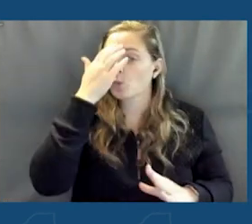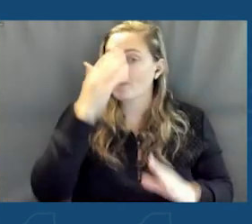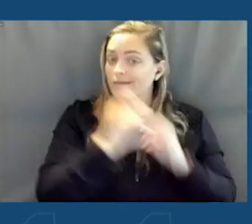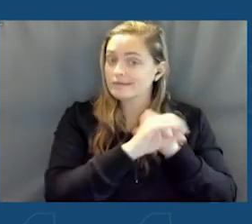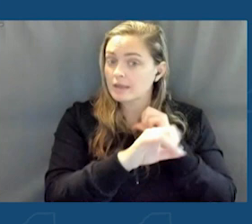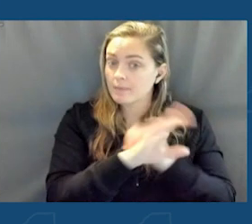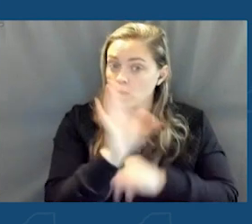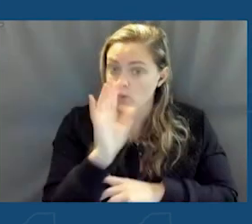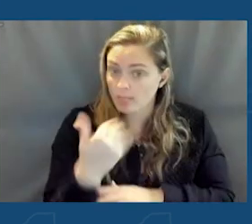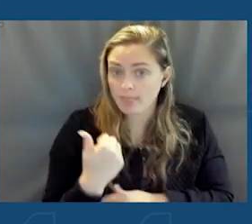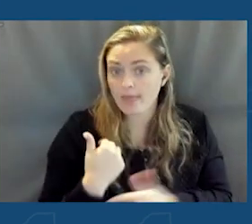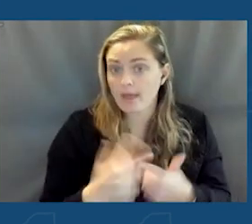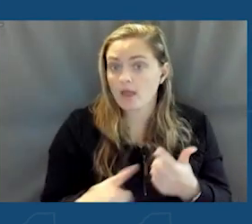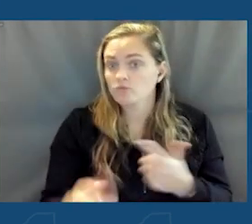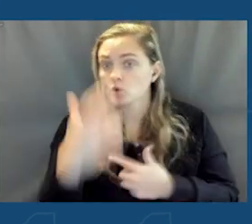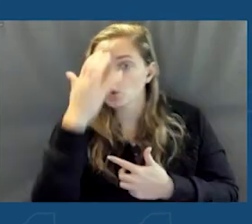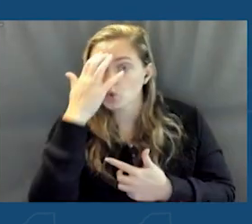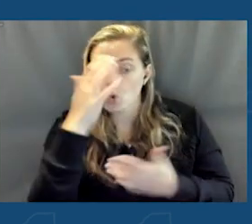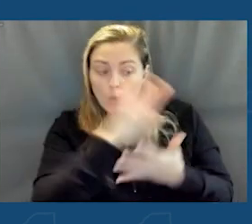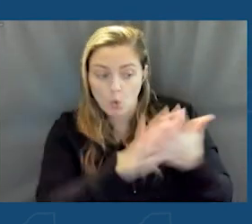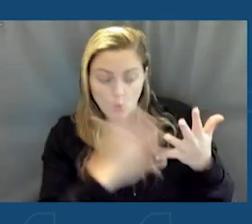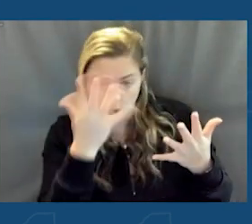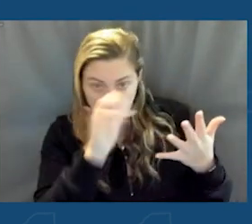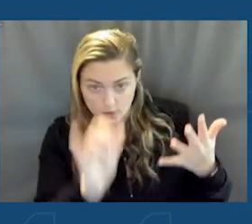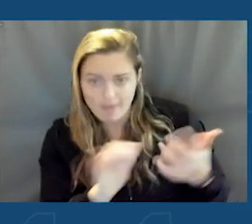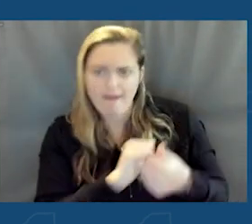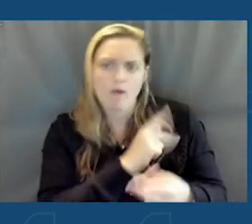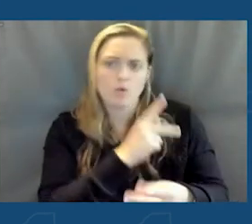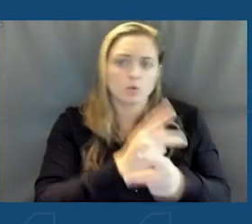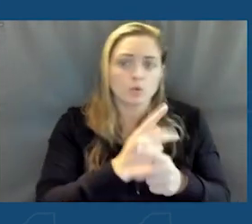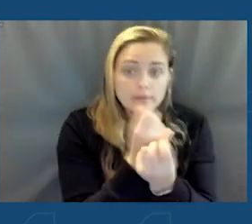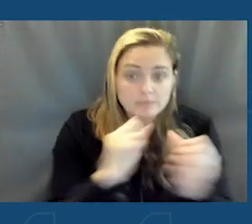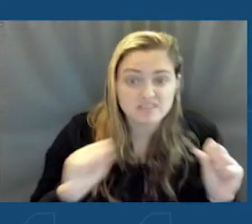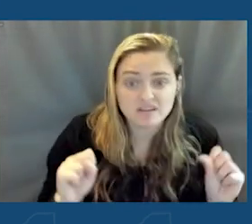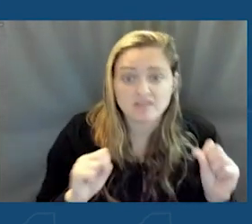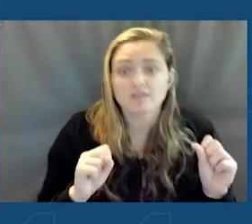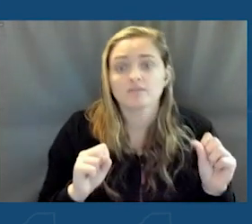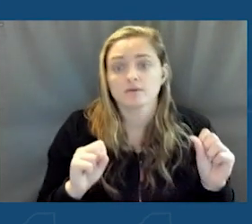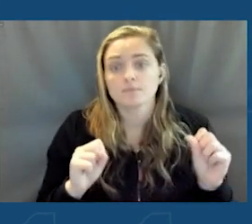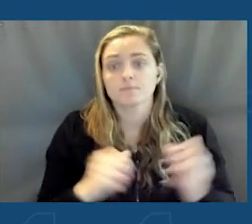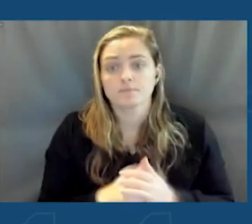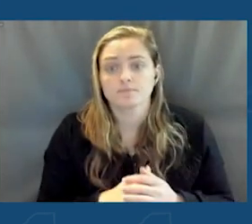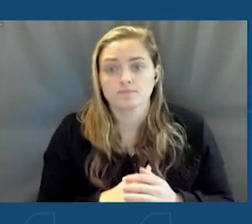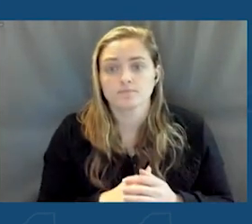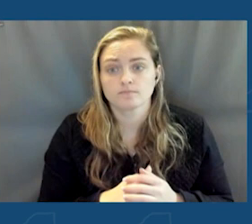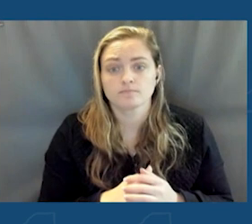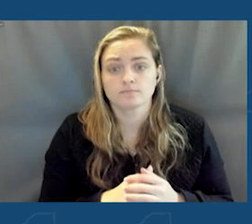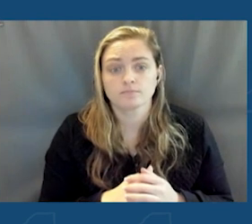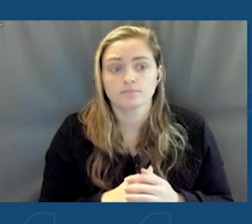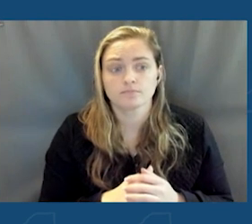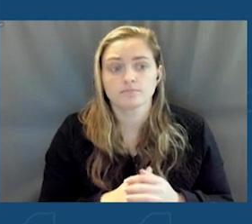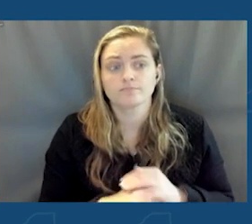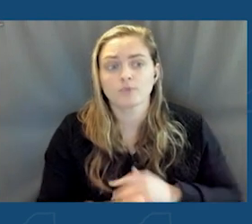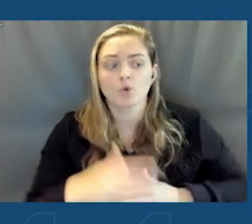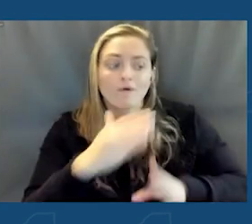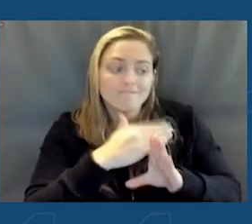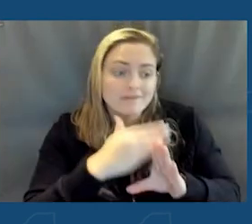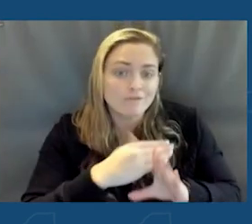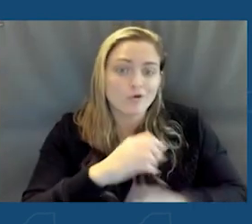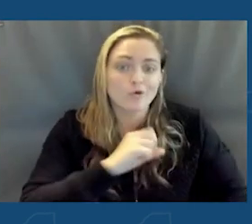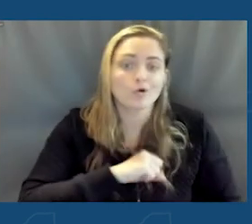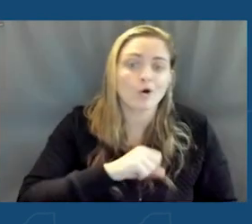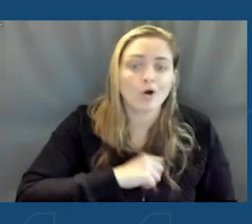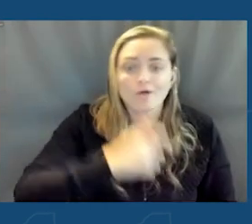symptoms, what to do, and how they can keep their kids safe. And these are the symptoms. fever, cough, stuffy nose, decreased